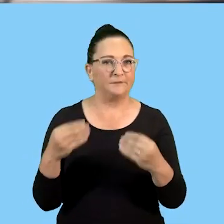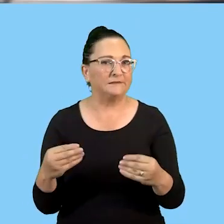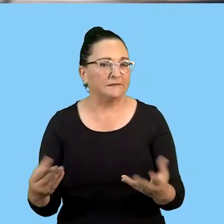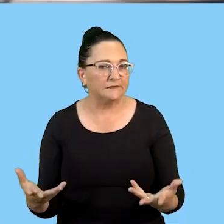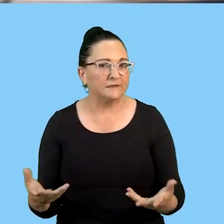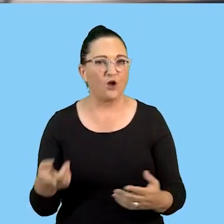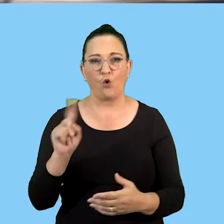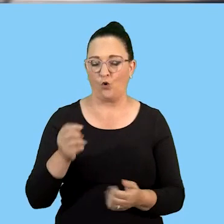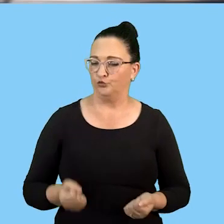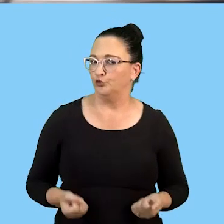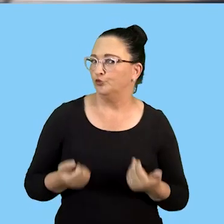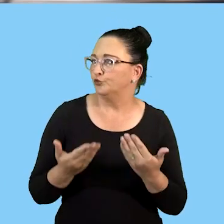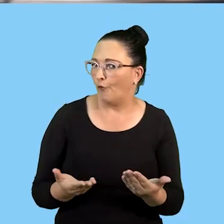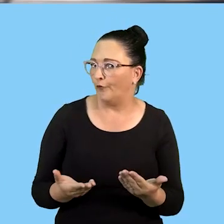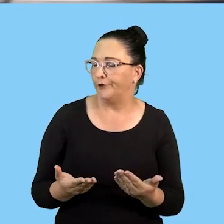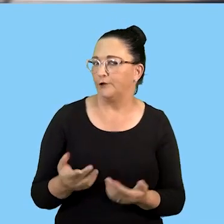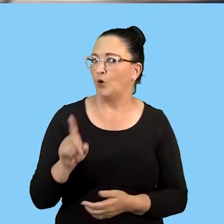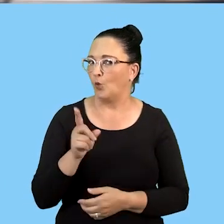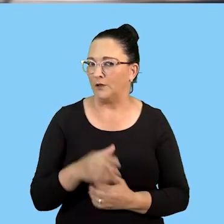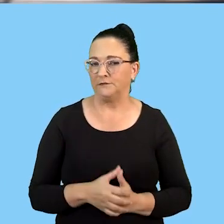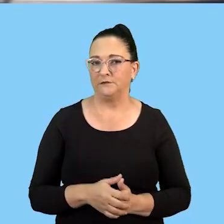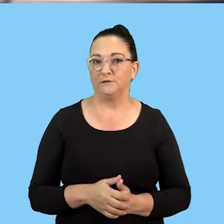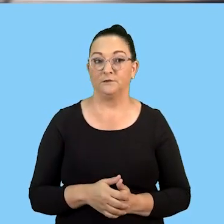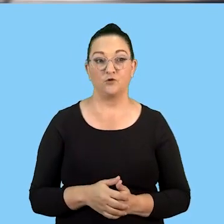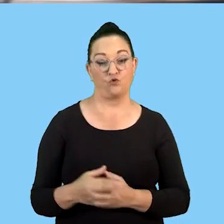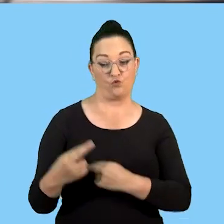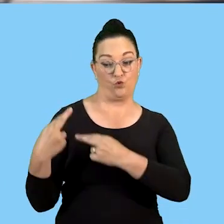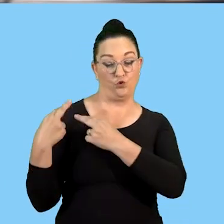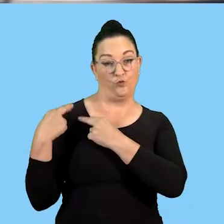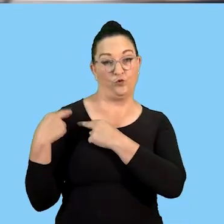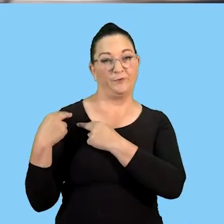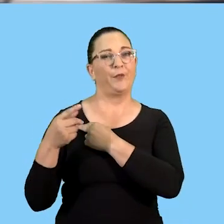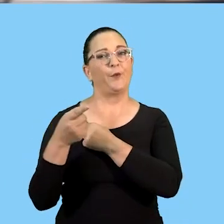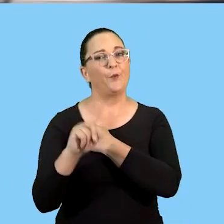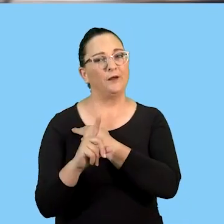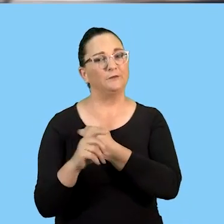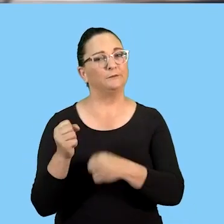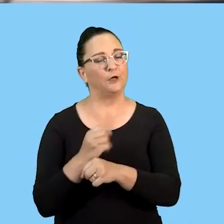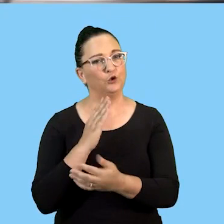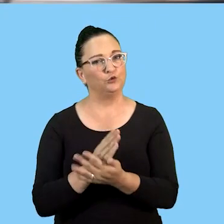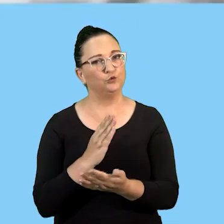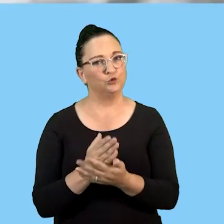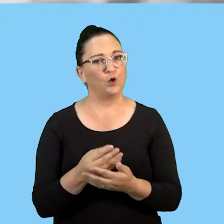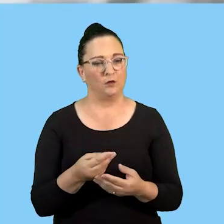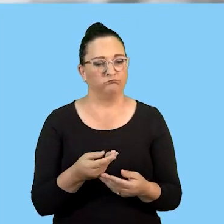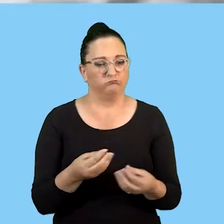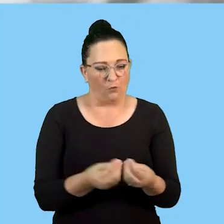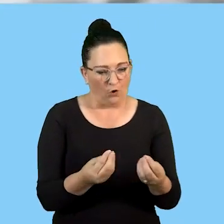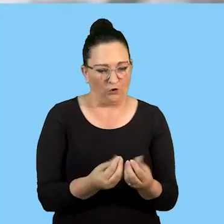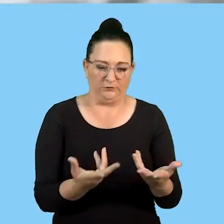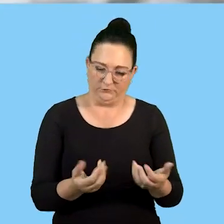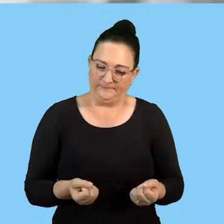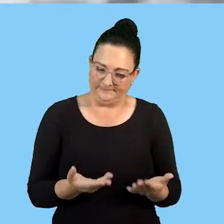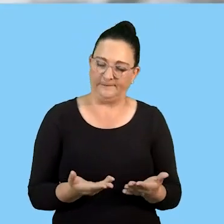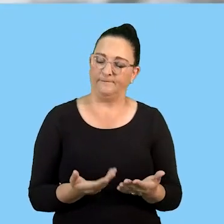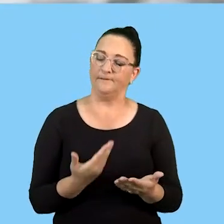the business or what service is being offered and what is their responsibility in ensuring that that product or service is